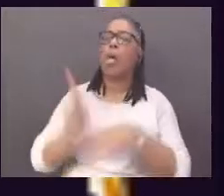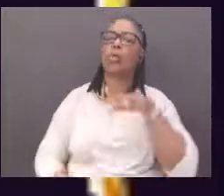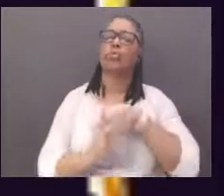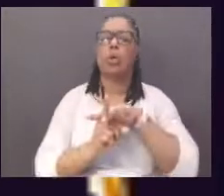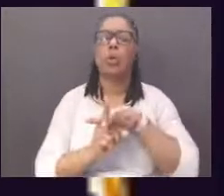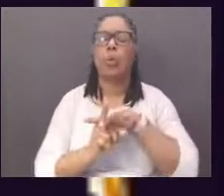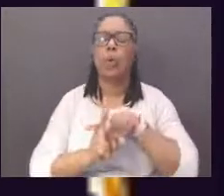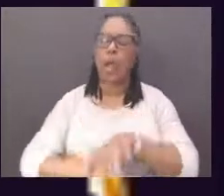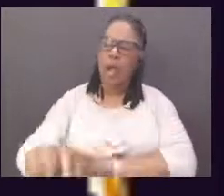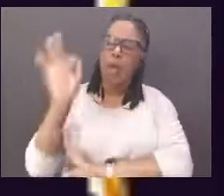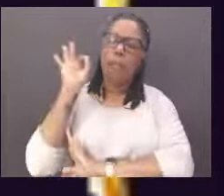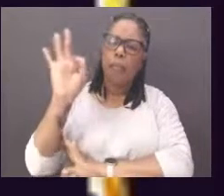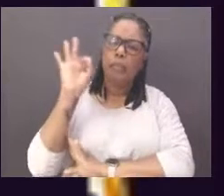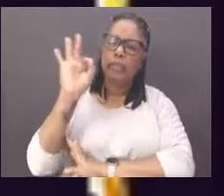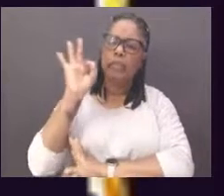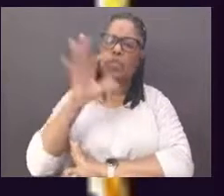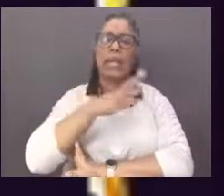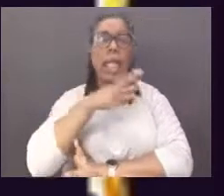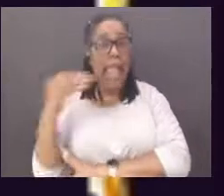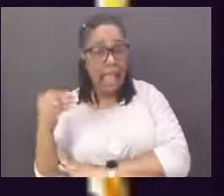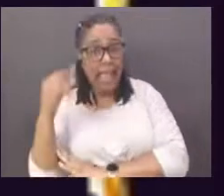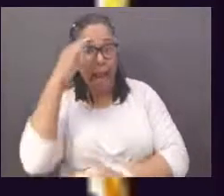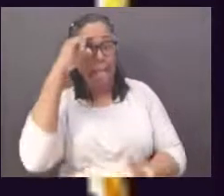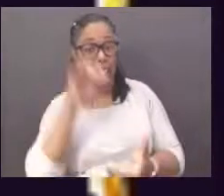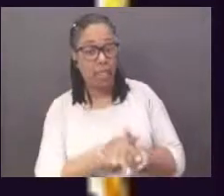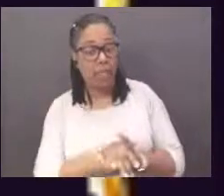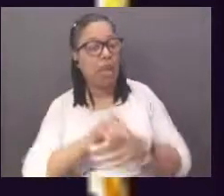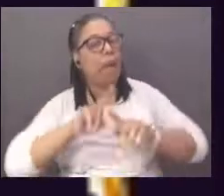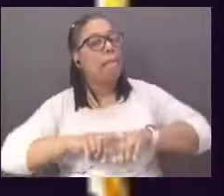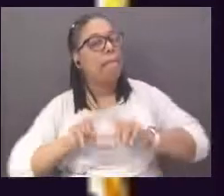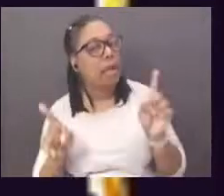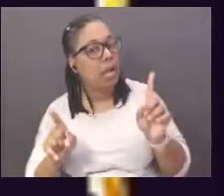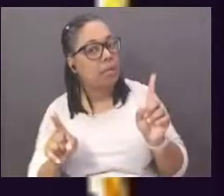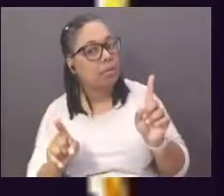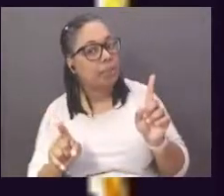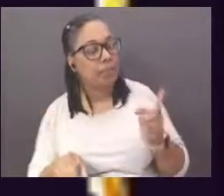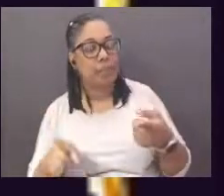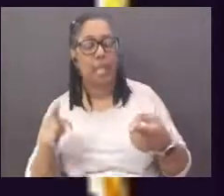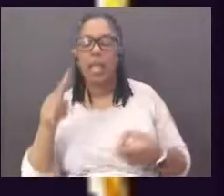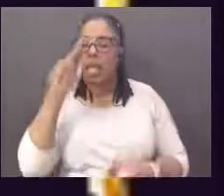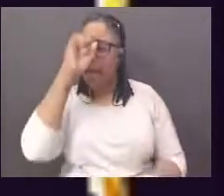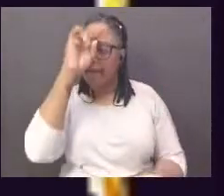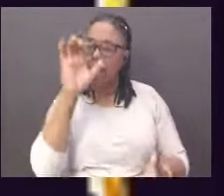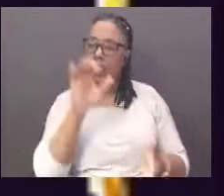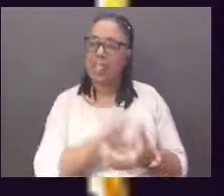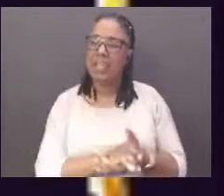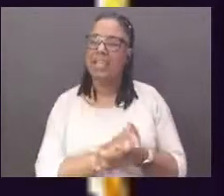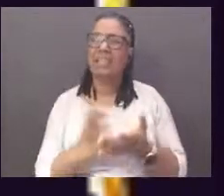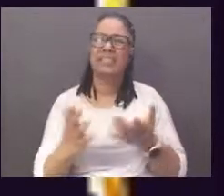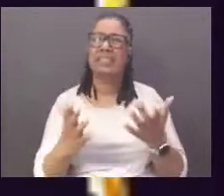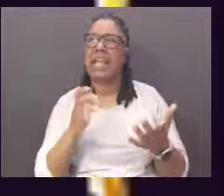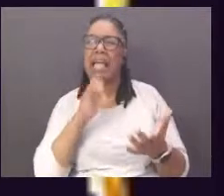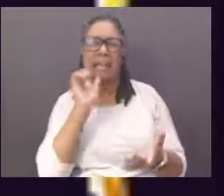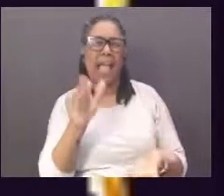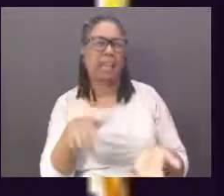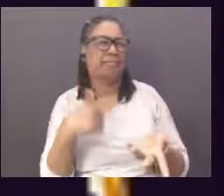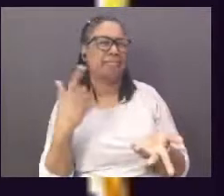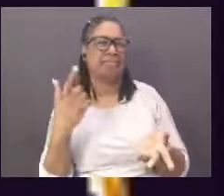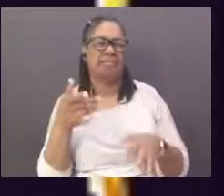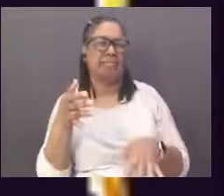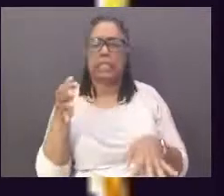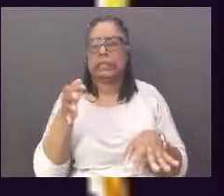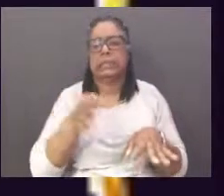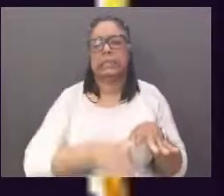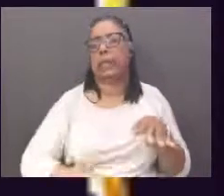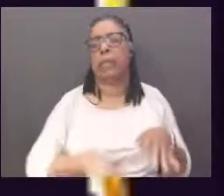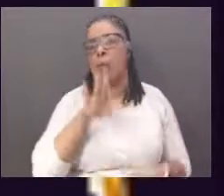in Jesus. But his belief was more than simple belief in facts about Jesus.